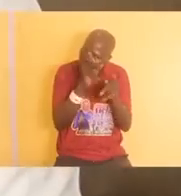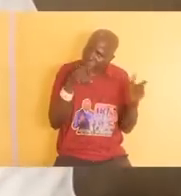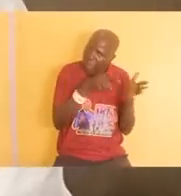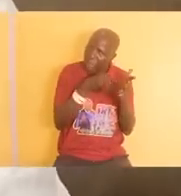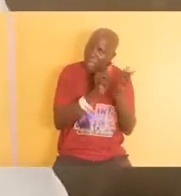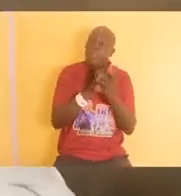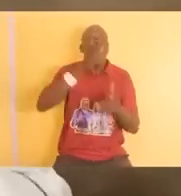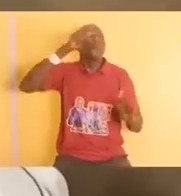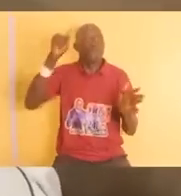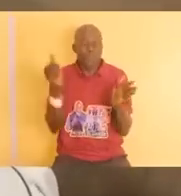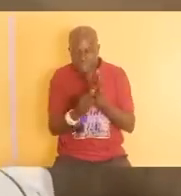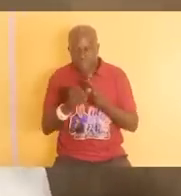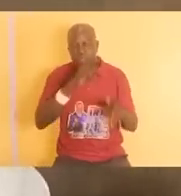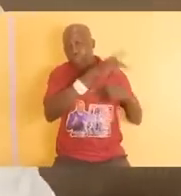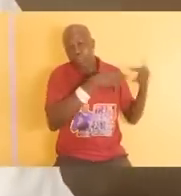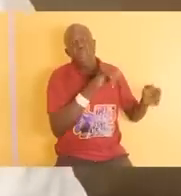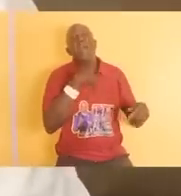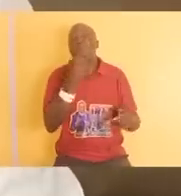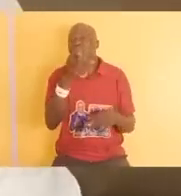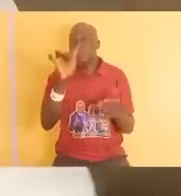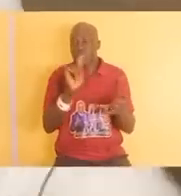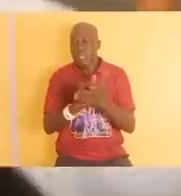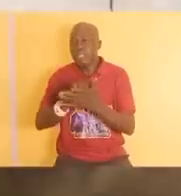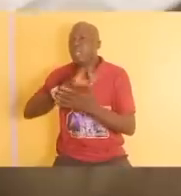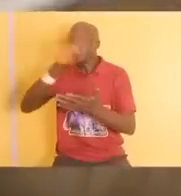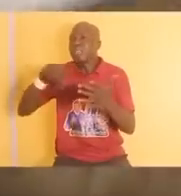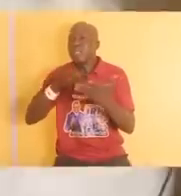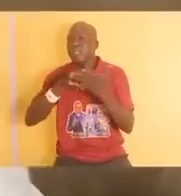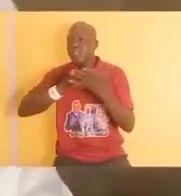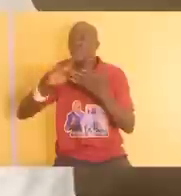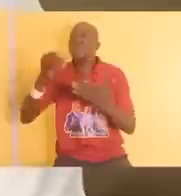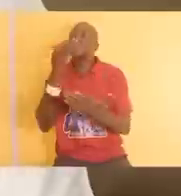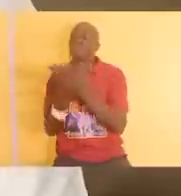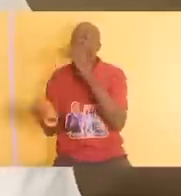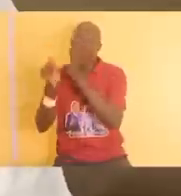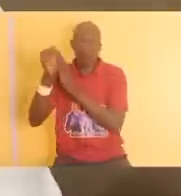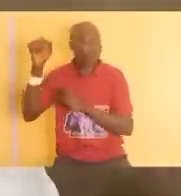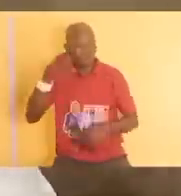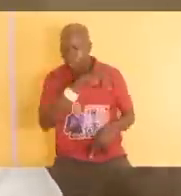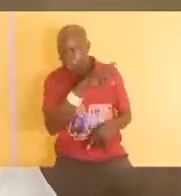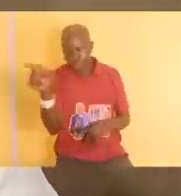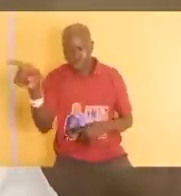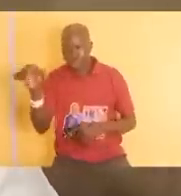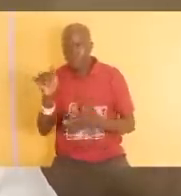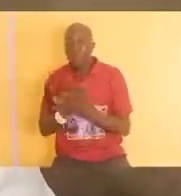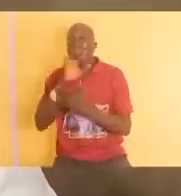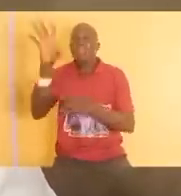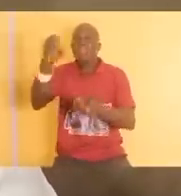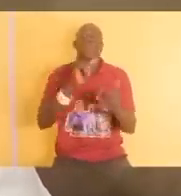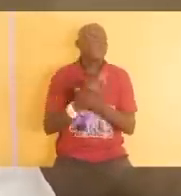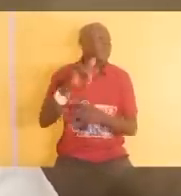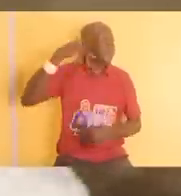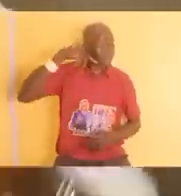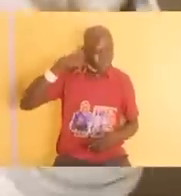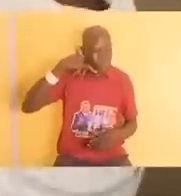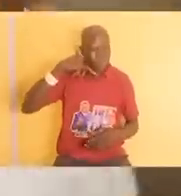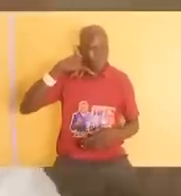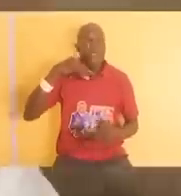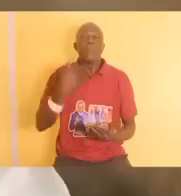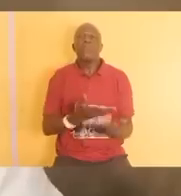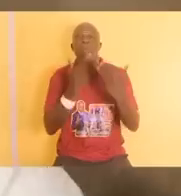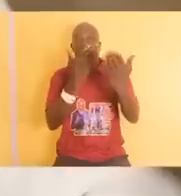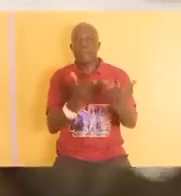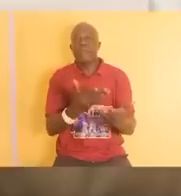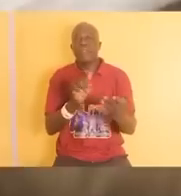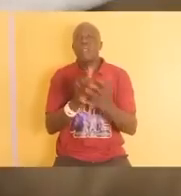a so tele lele this prophet emi so fun pe o se ti ma pe oloruko je e mo fun yen bring us your bring your e mo ore yin da